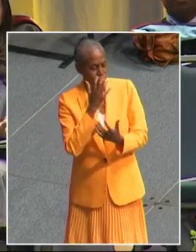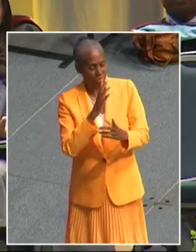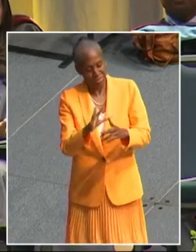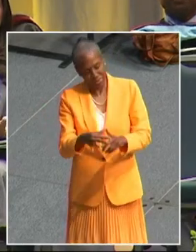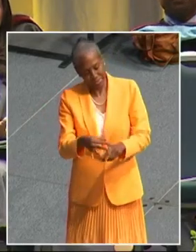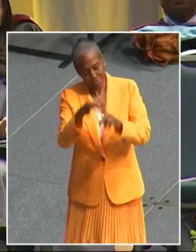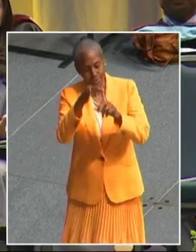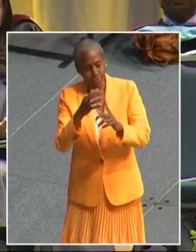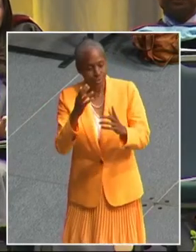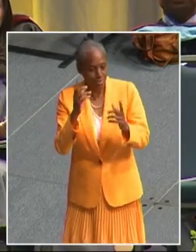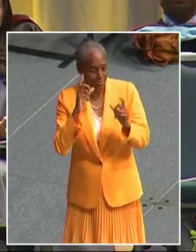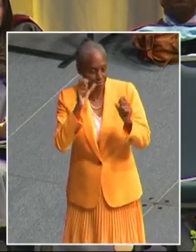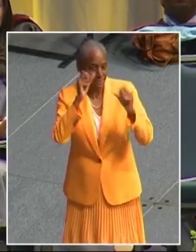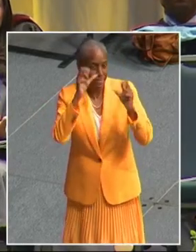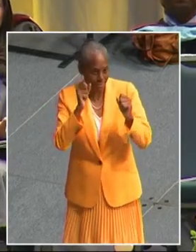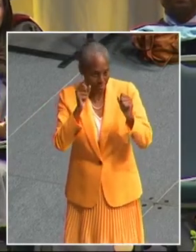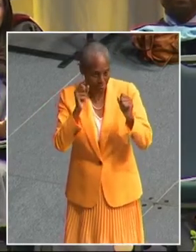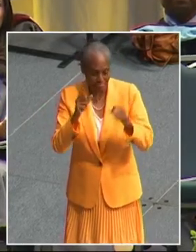distinguished.